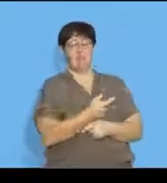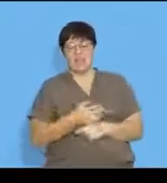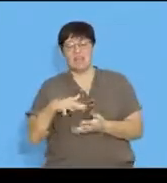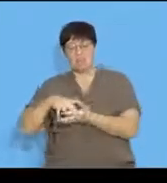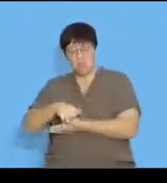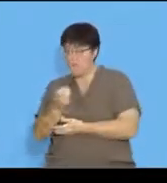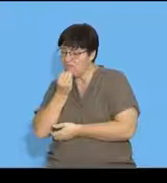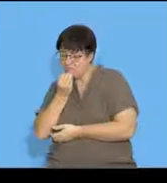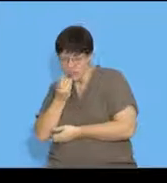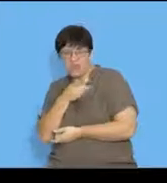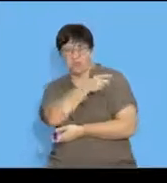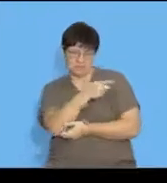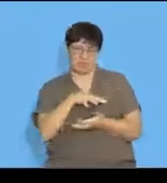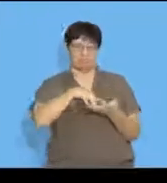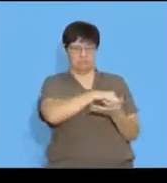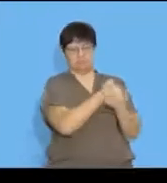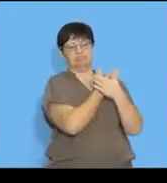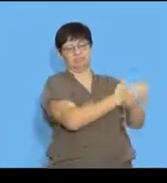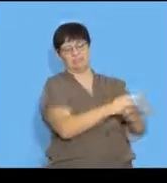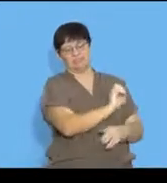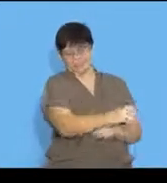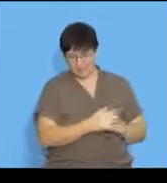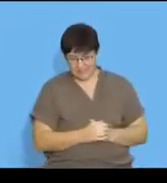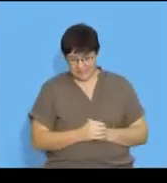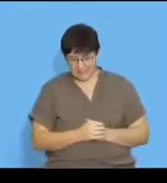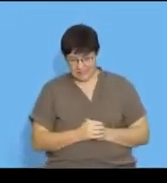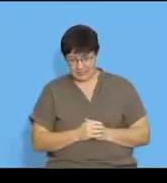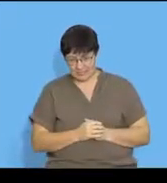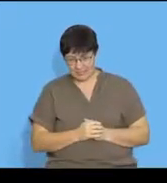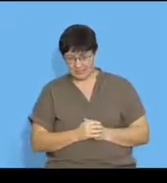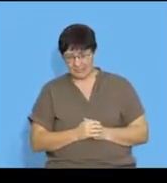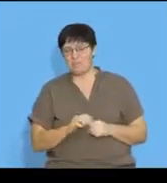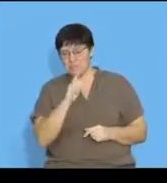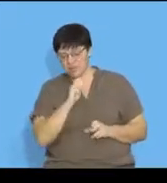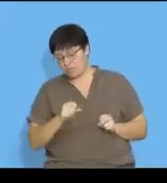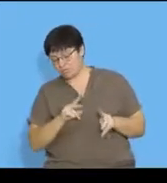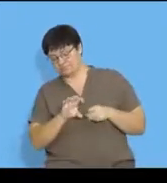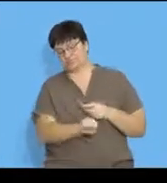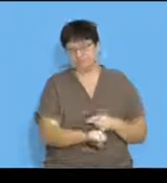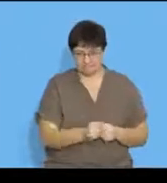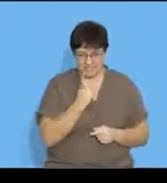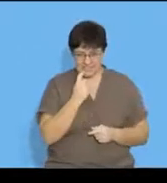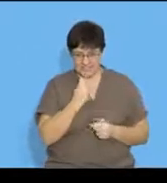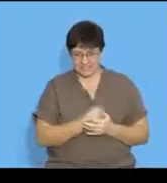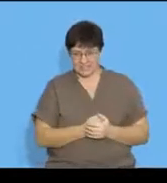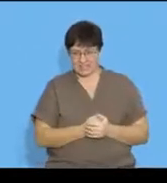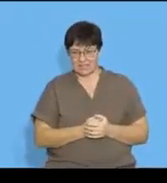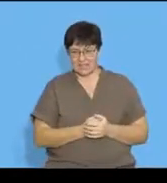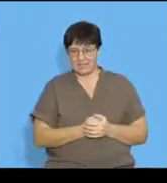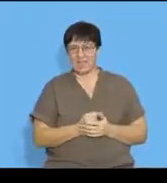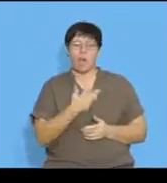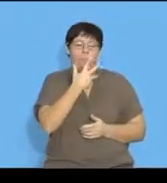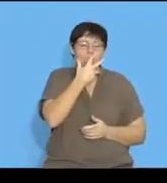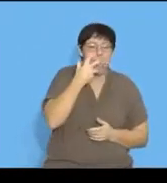system is not working as well, which makes it a lot more opportunistic. And guys, over here, I know there's warmth